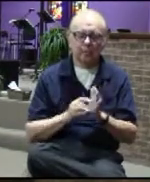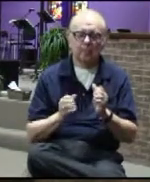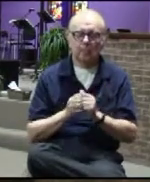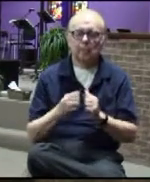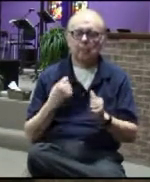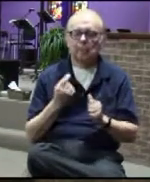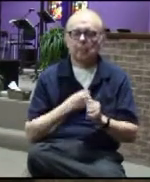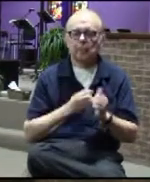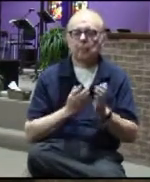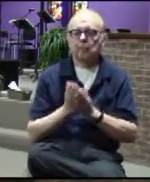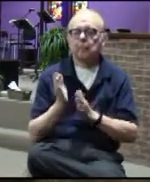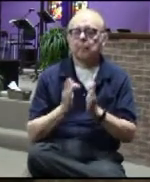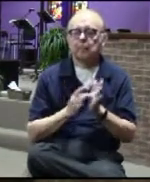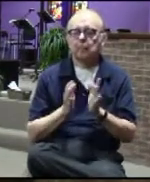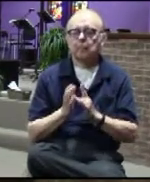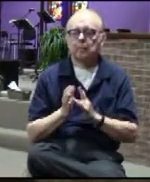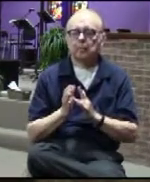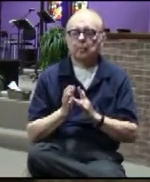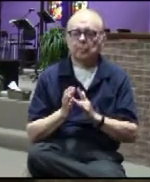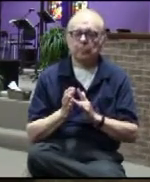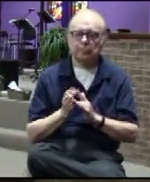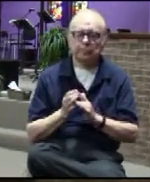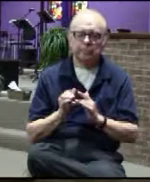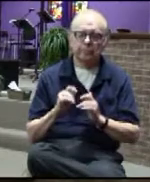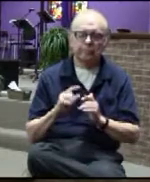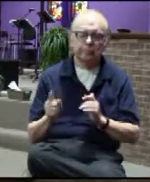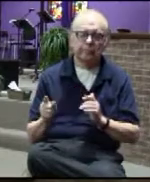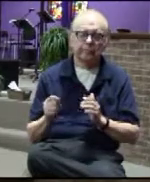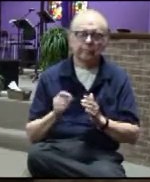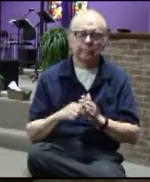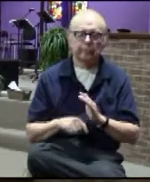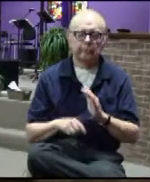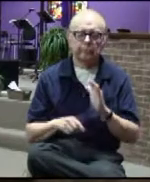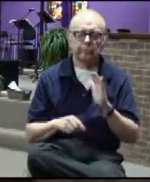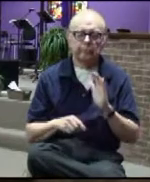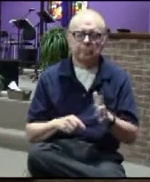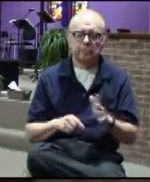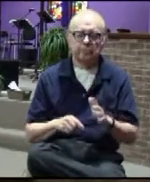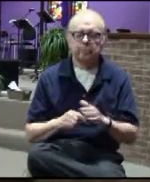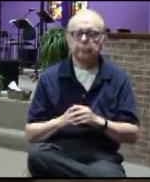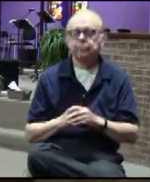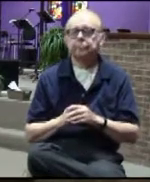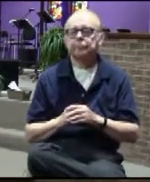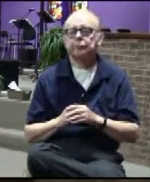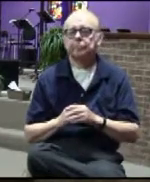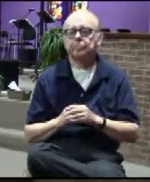us through Jesus in Galatians chapter 3 verses 26 through 29